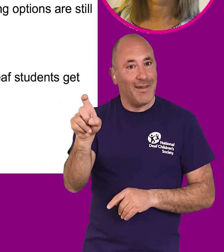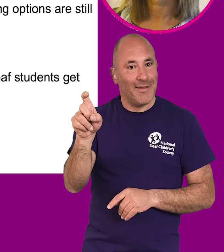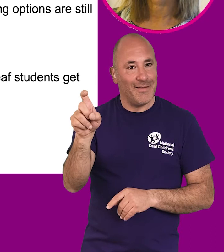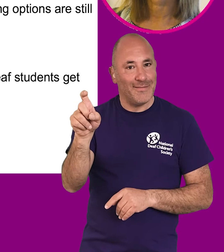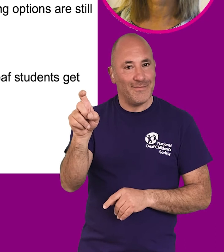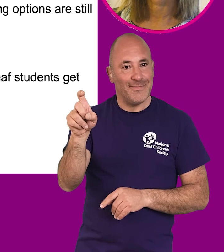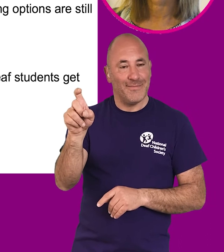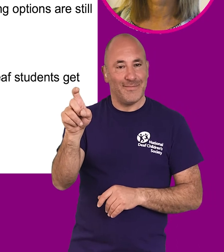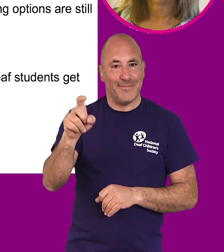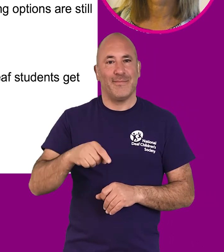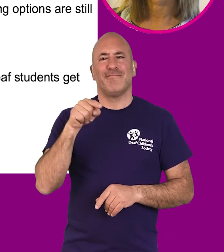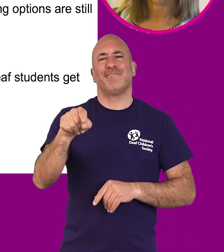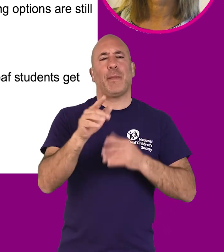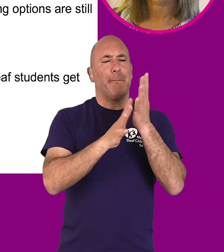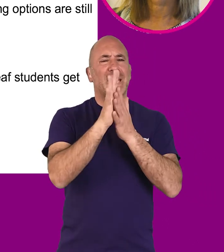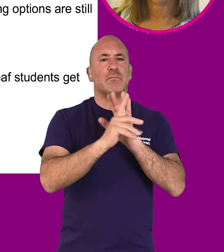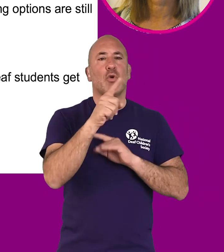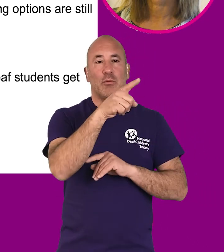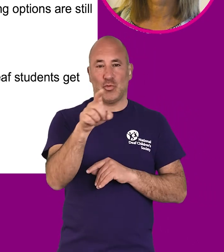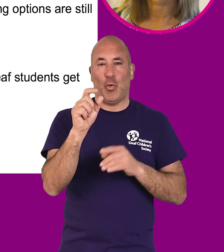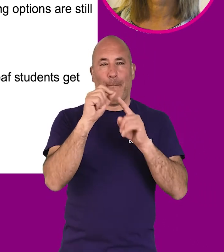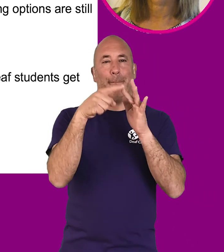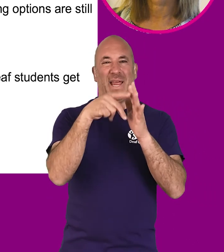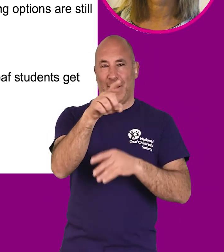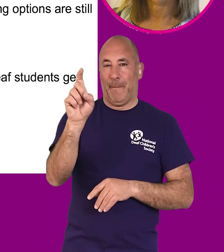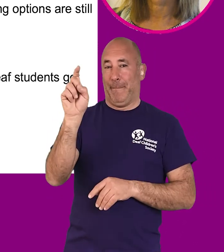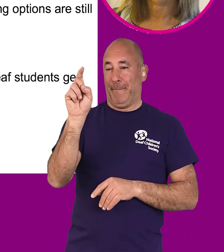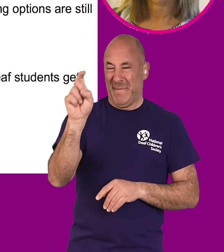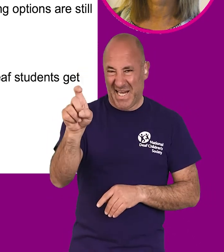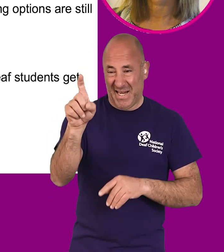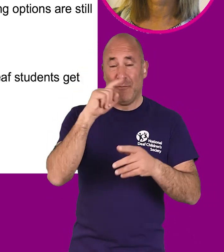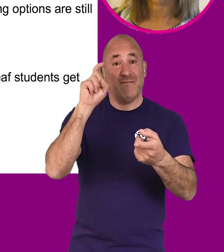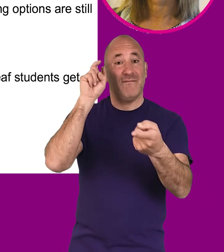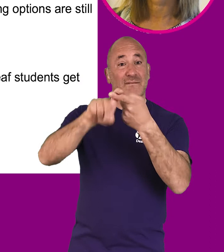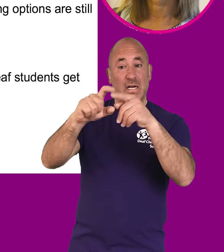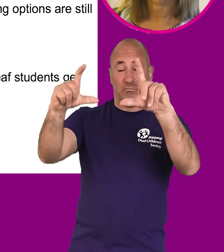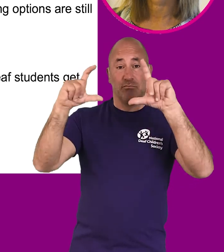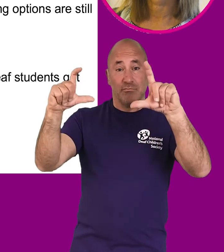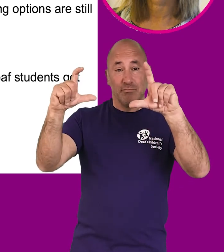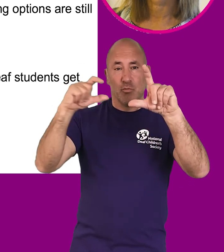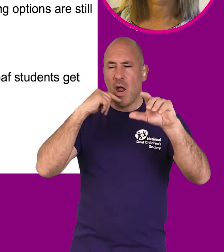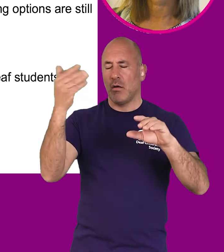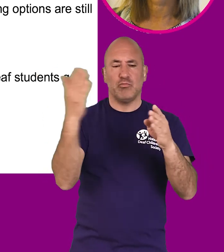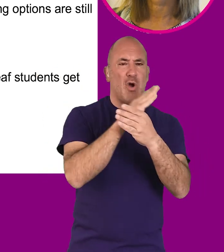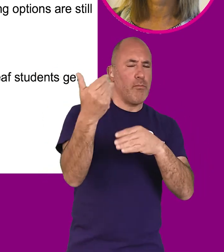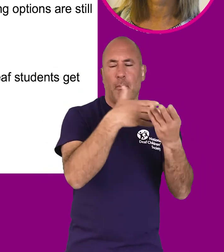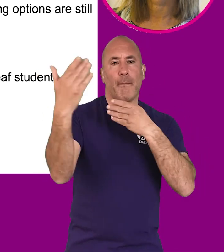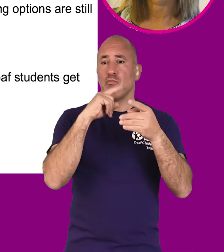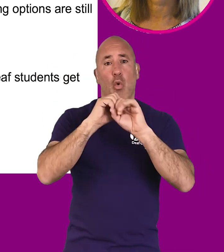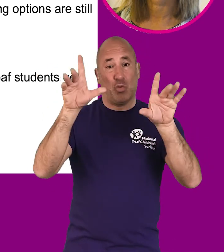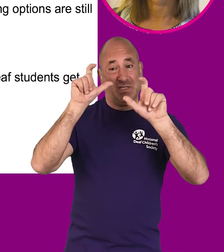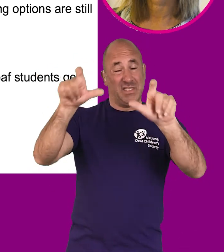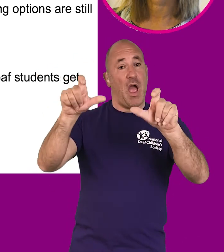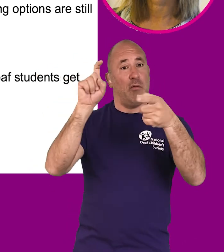pin someone's video if you're not aware already. So it means that they are fixed on your screen and you won't